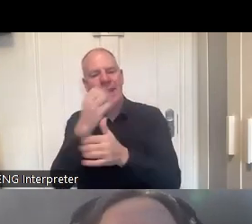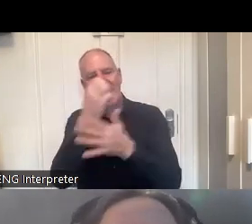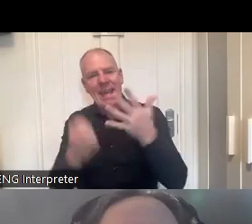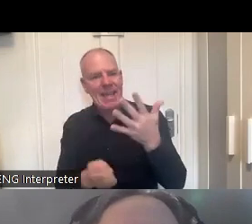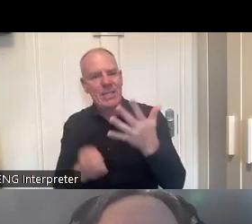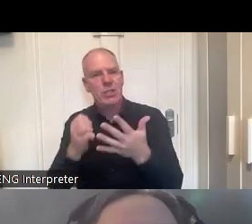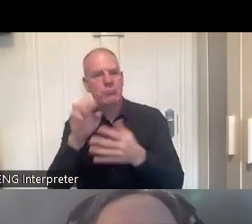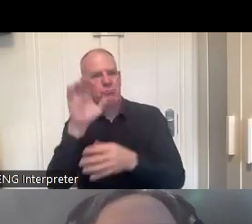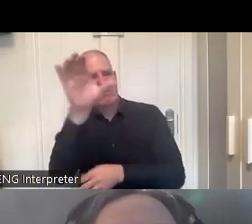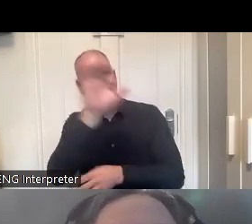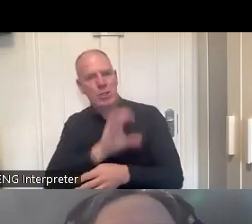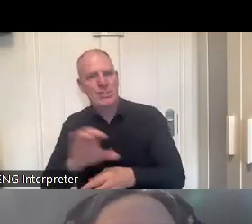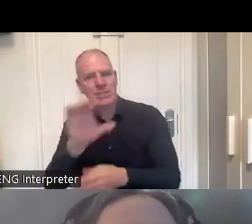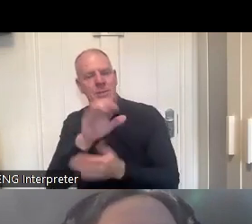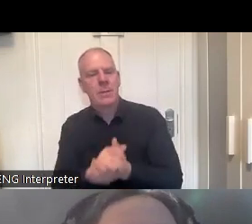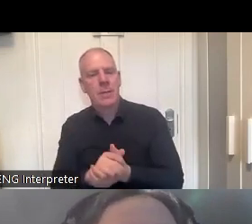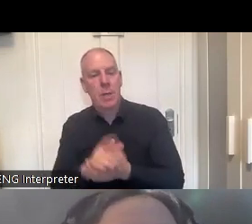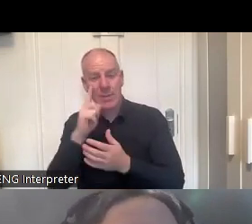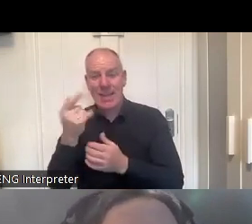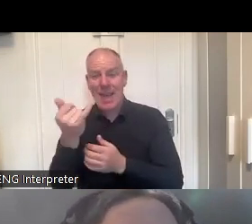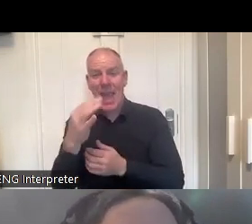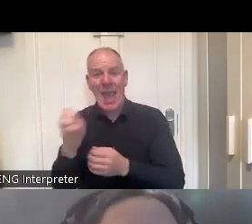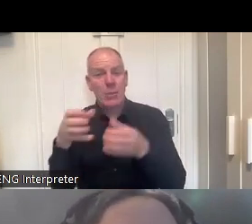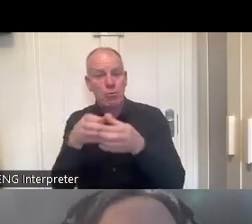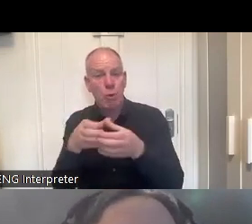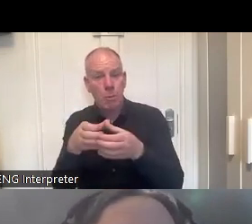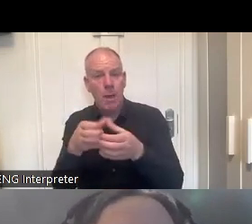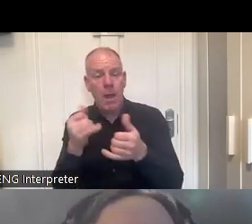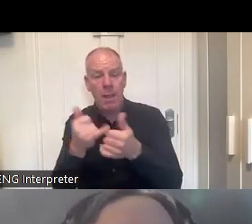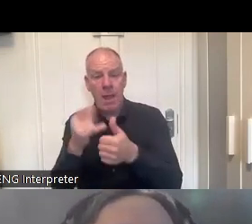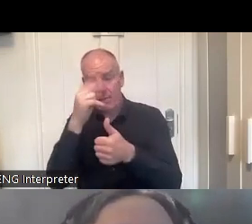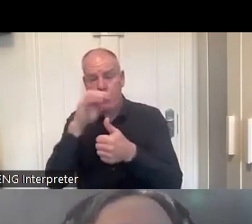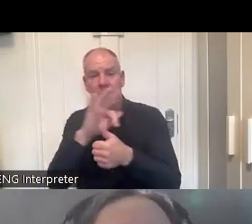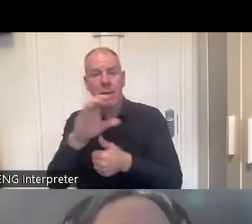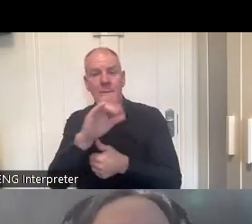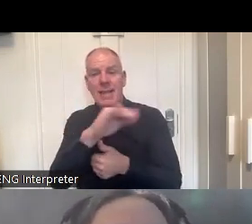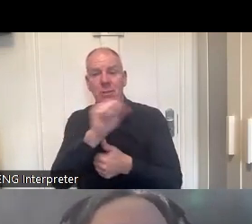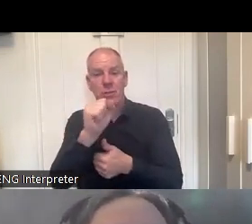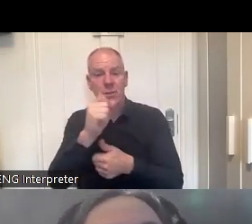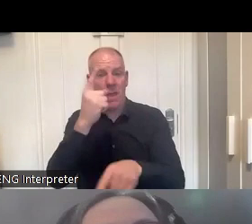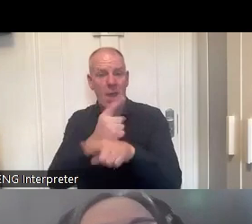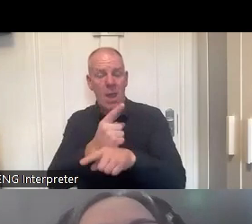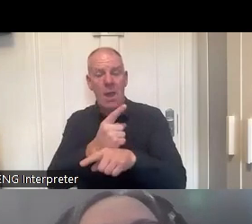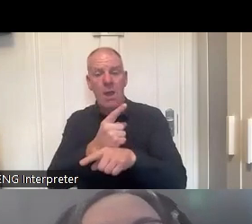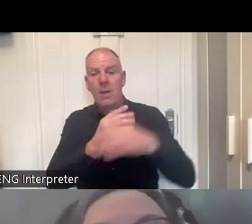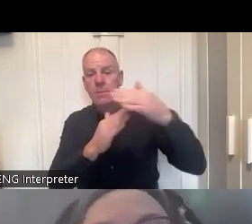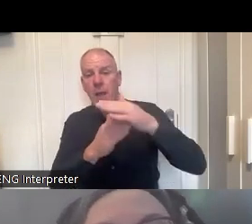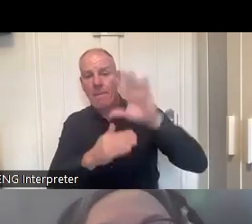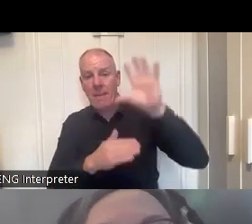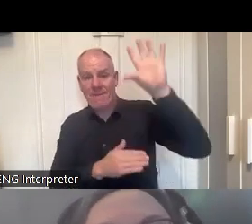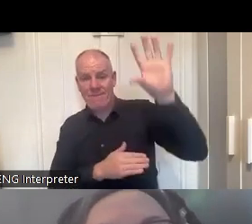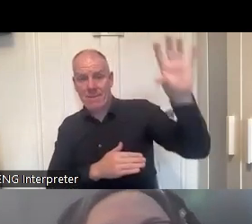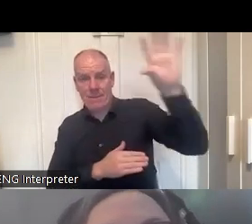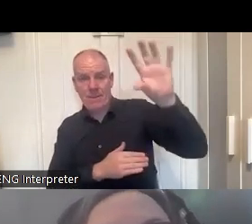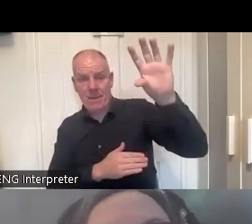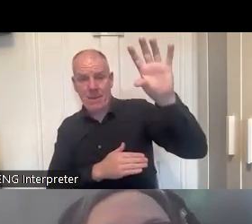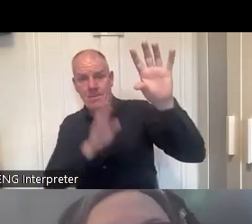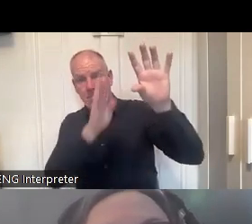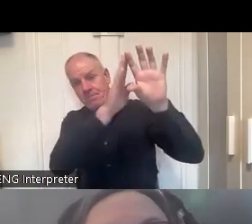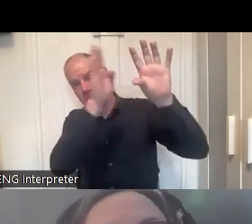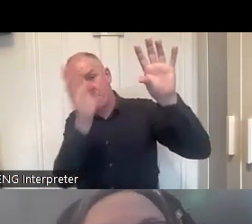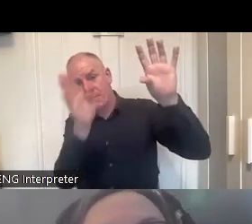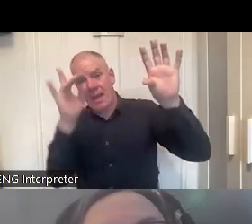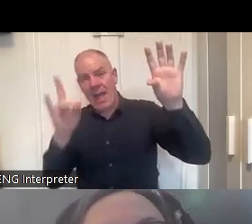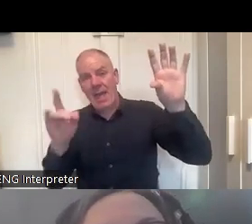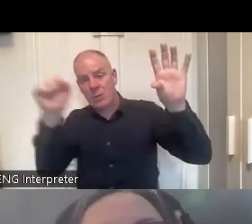So you can see that demographic data, such as we get from the census, is in the top left-hand quadrant there, moving on to health